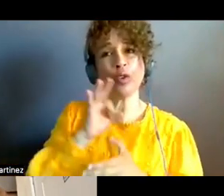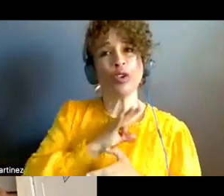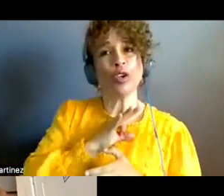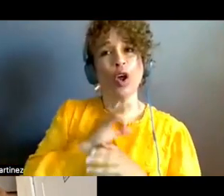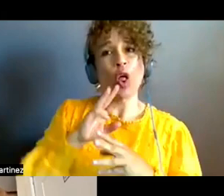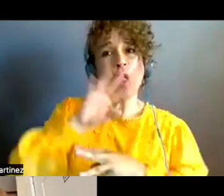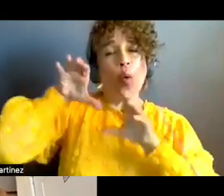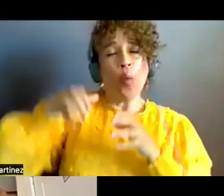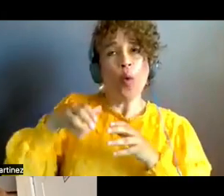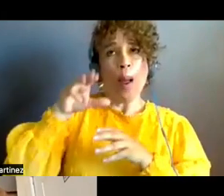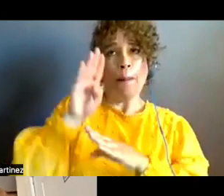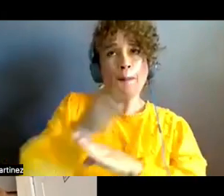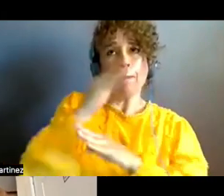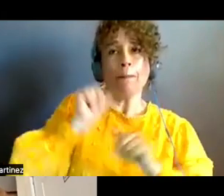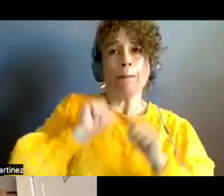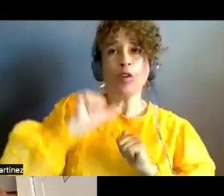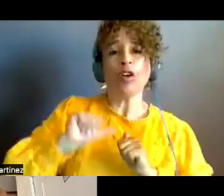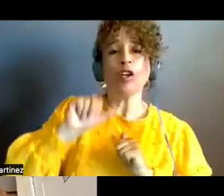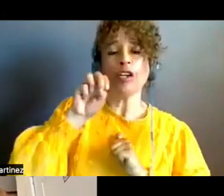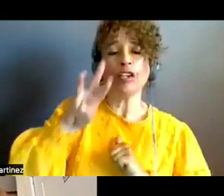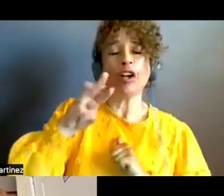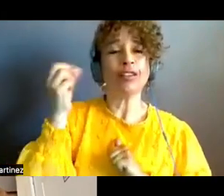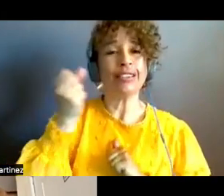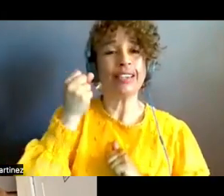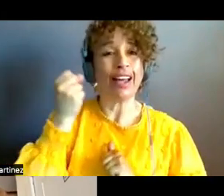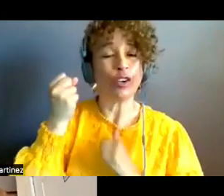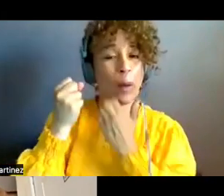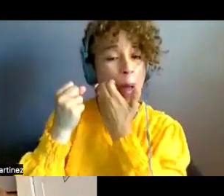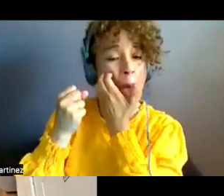series at our November Arts Saturday.